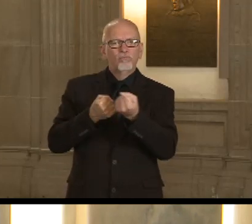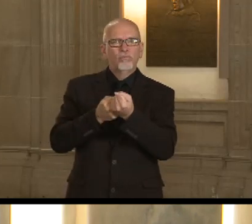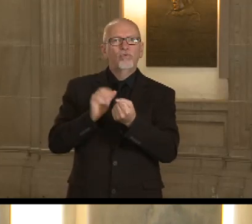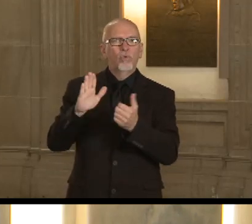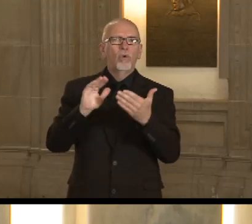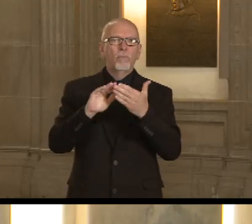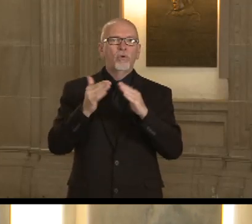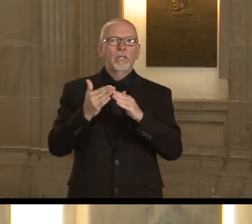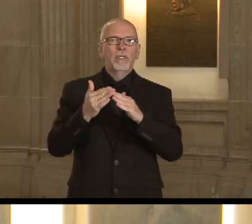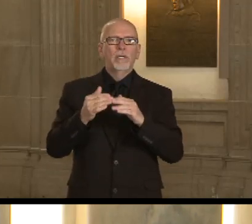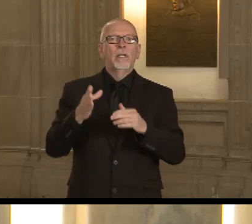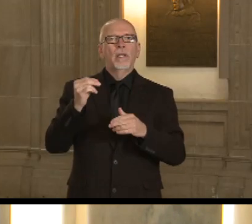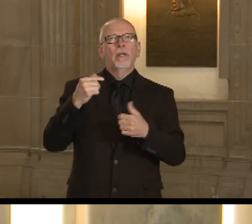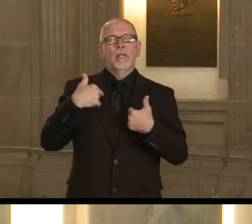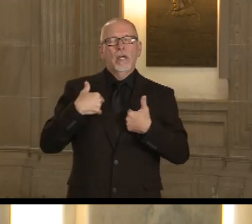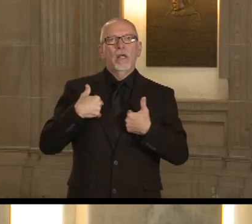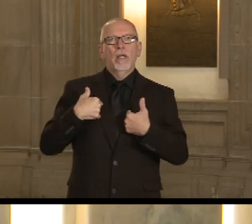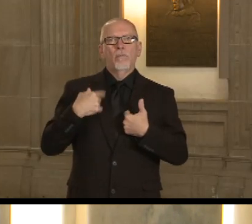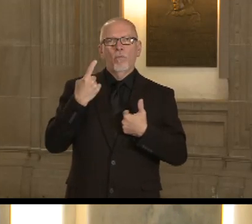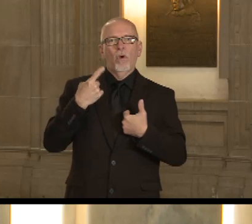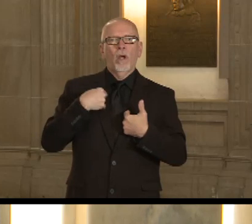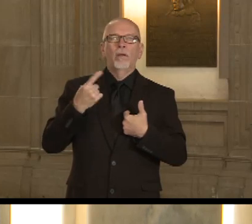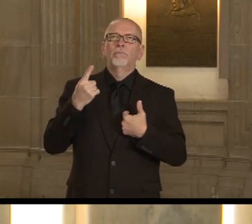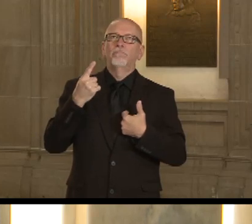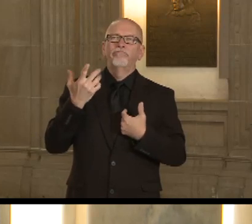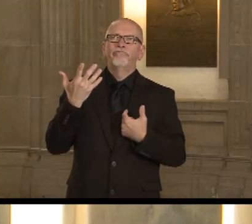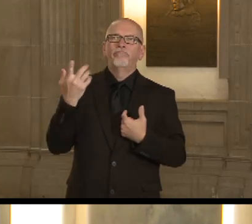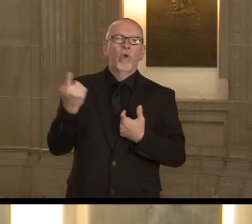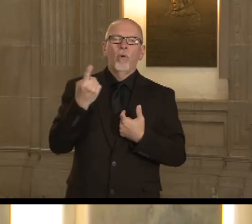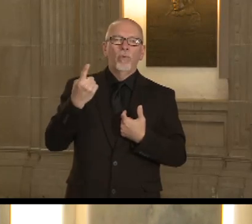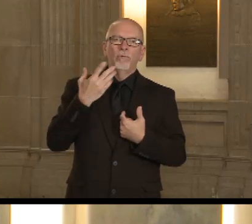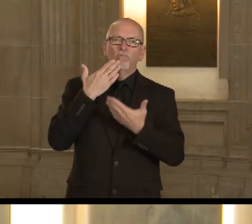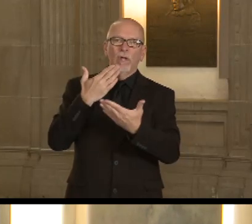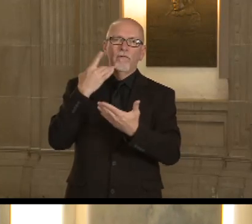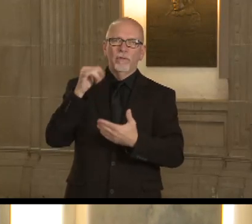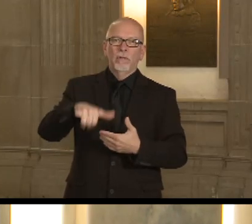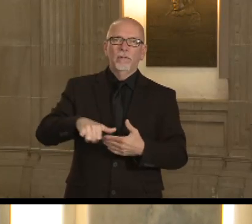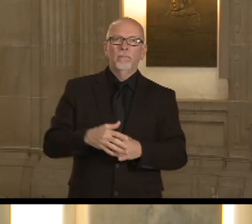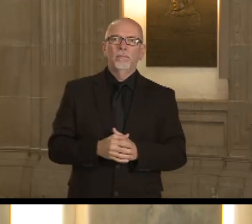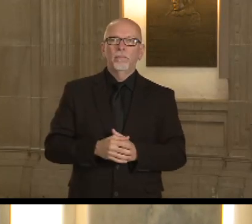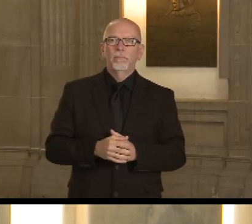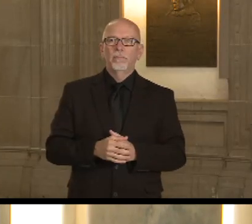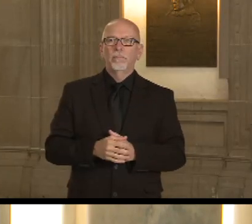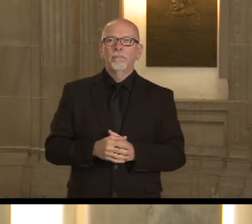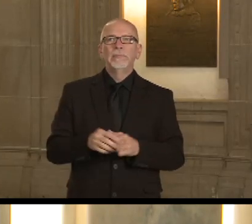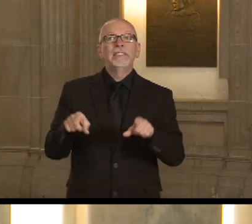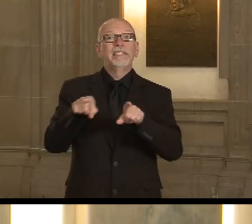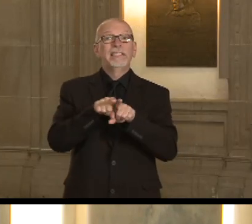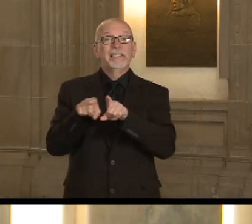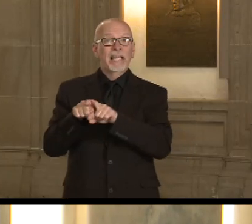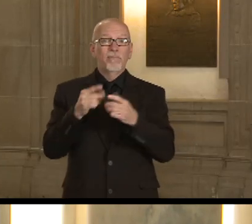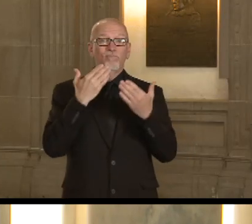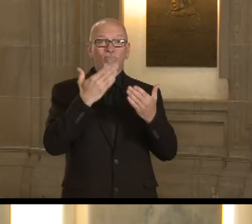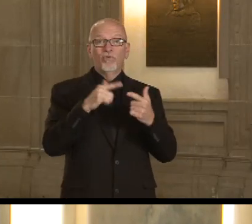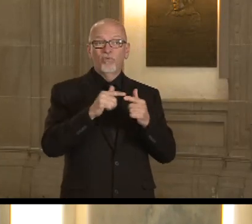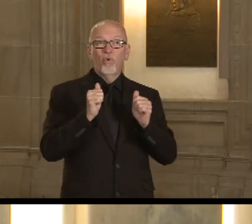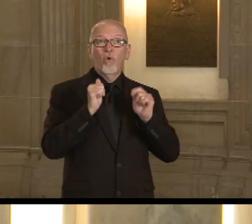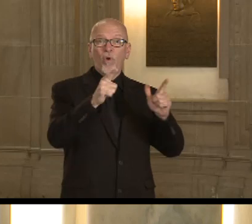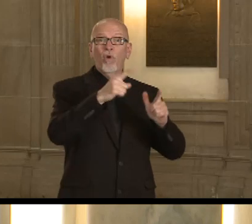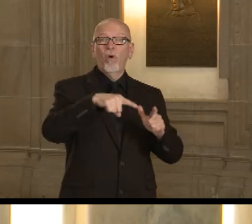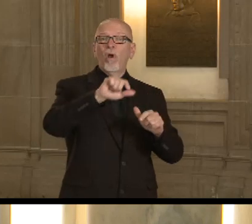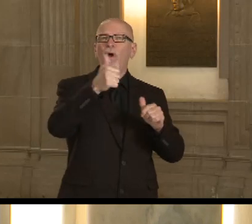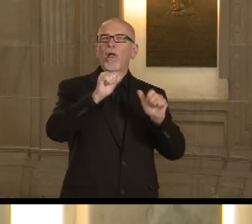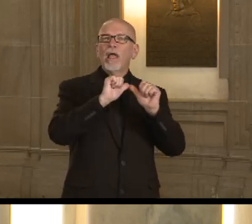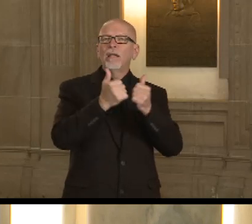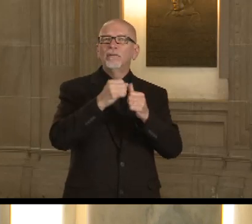community, and I, for one, am eternally grateful. The same appreciation goes to all of the other